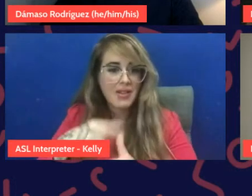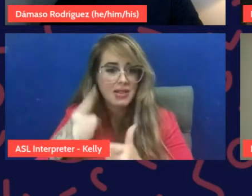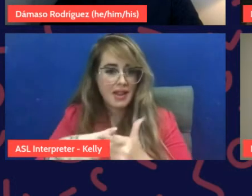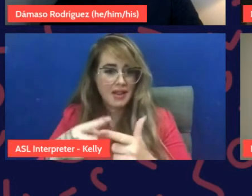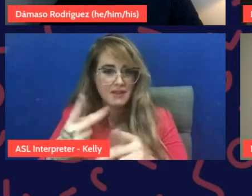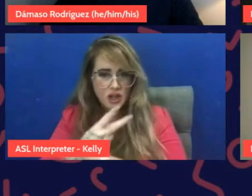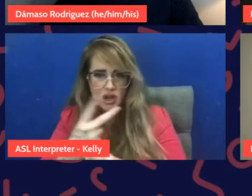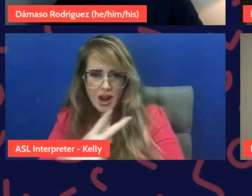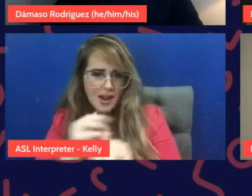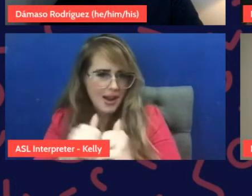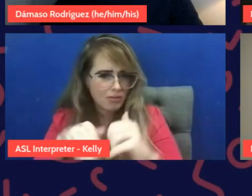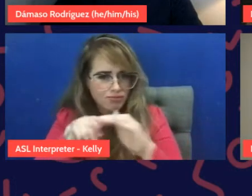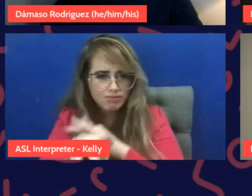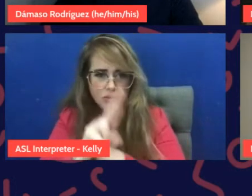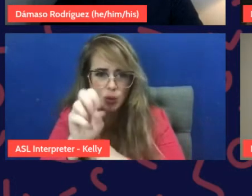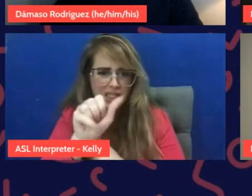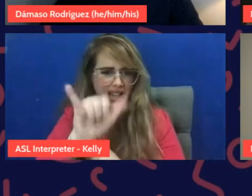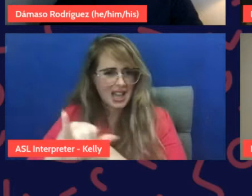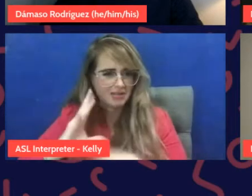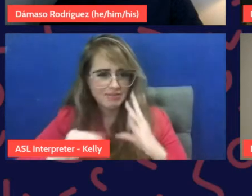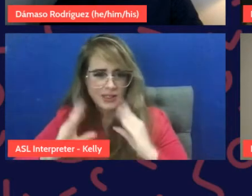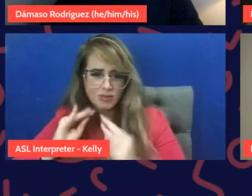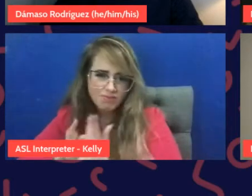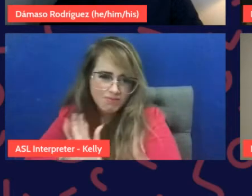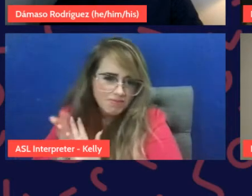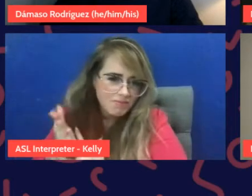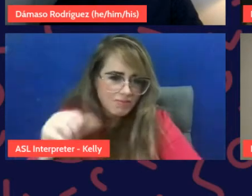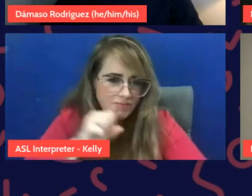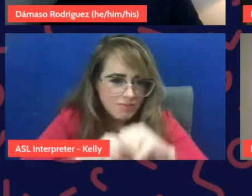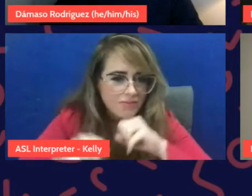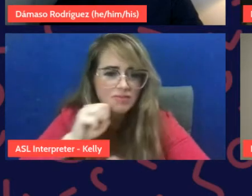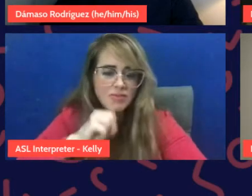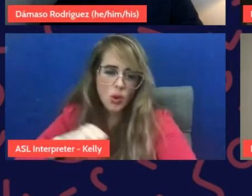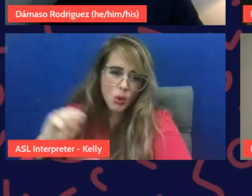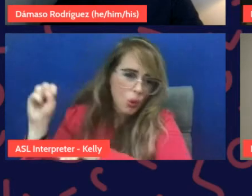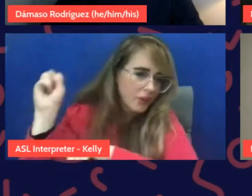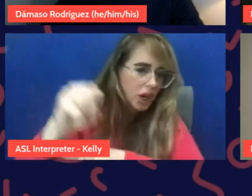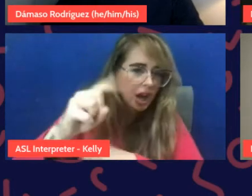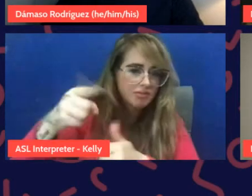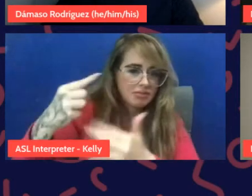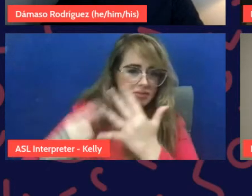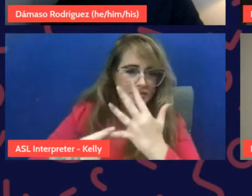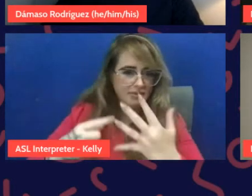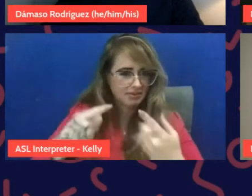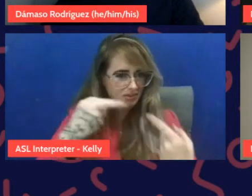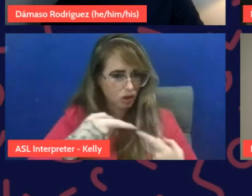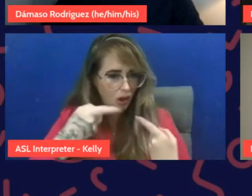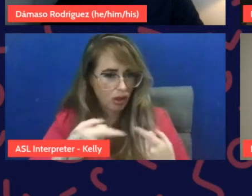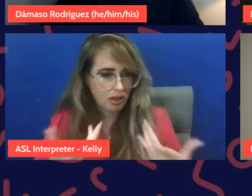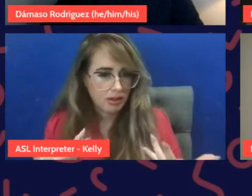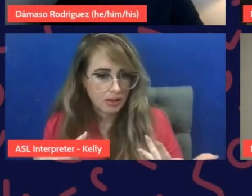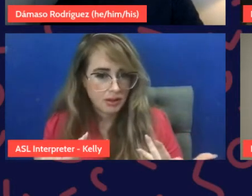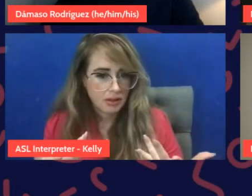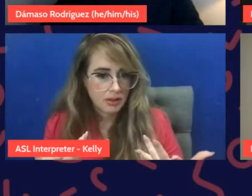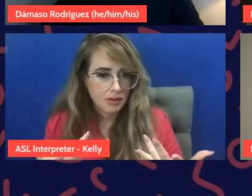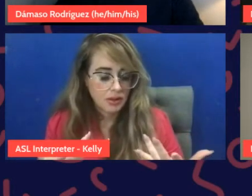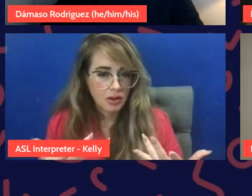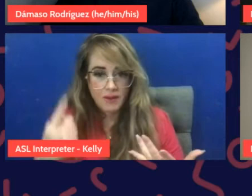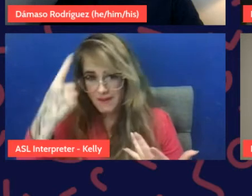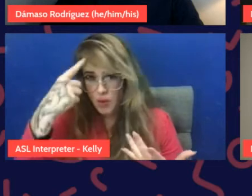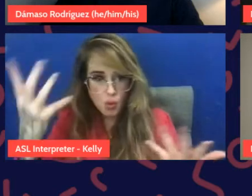the U.S. and you know, overcome all kinds of difficulties just to